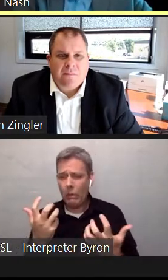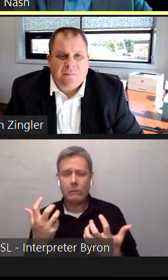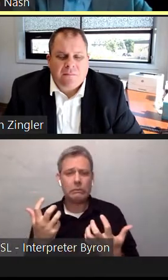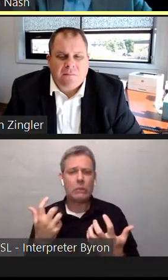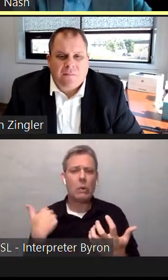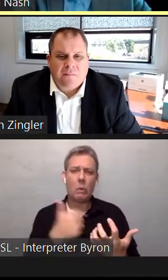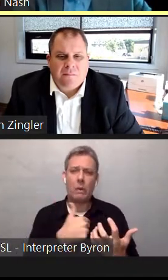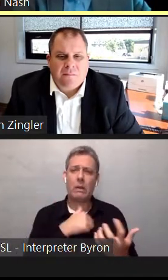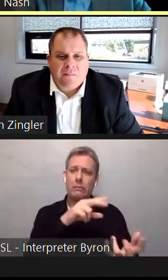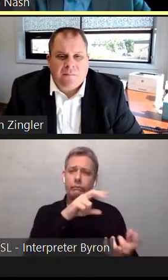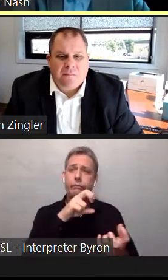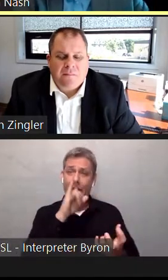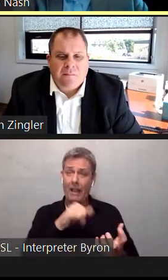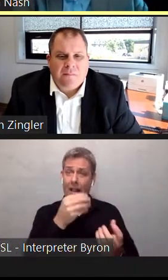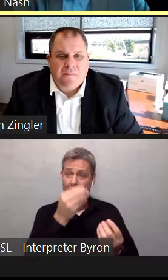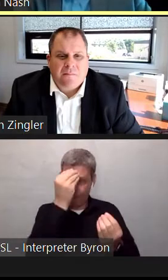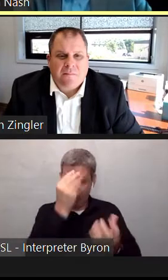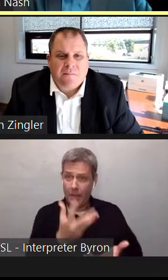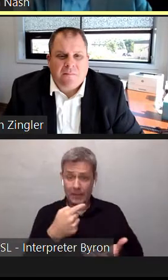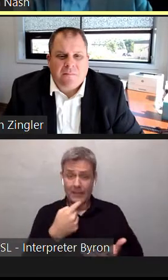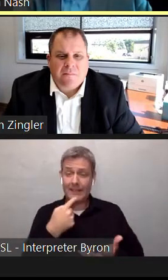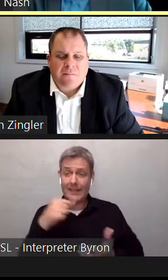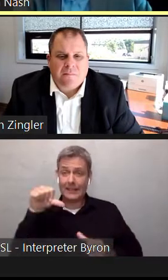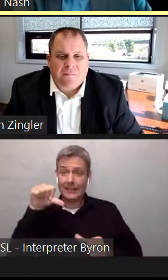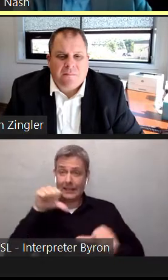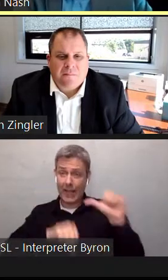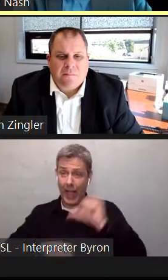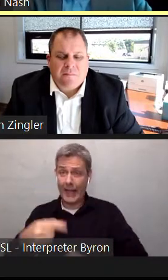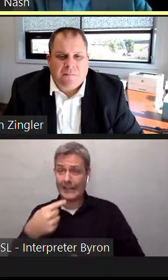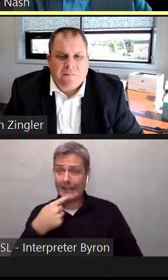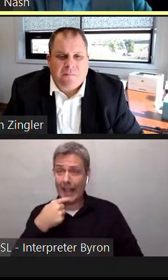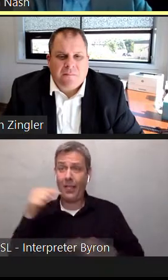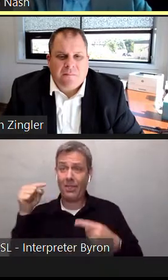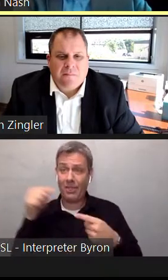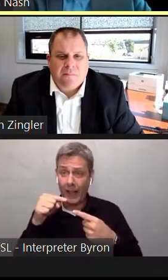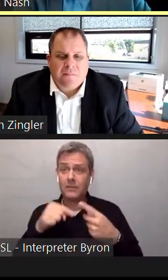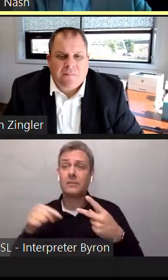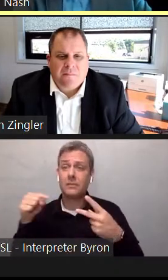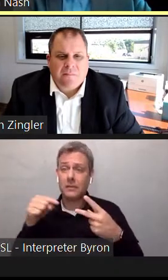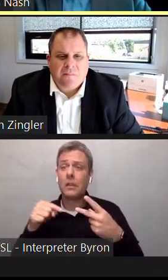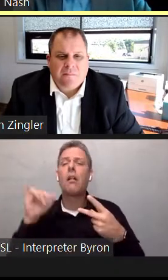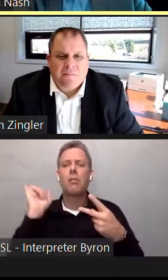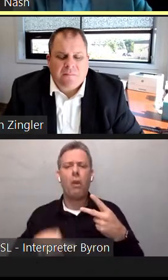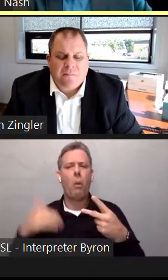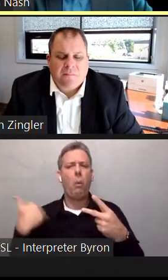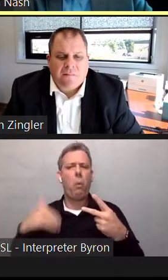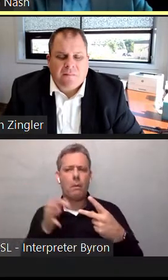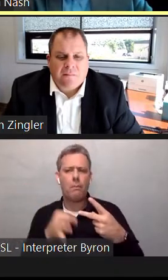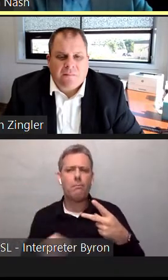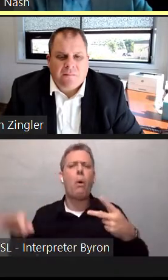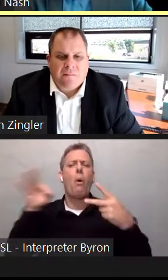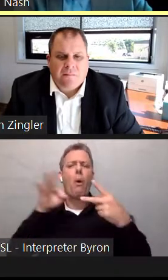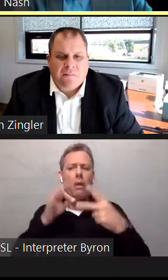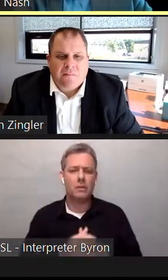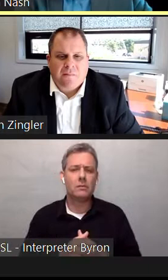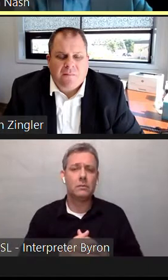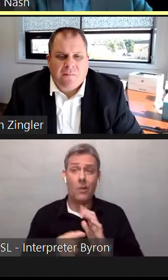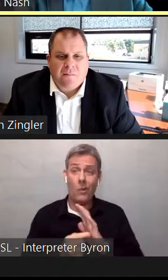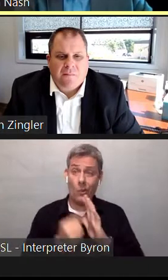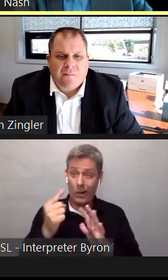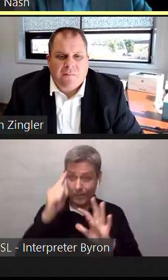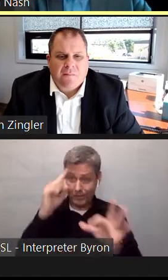data up and say, listen, the science is telling us this, and it made a huge difference. Once the initial decision was made,